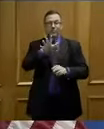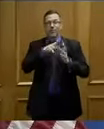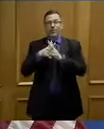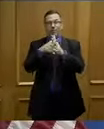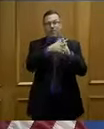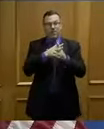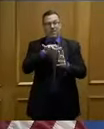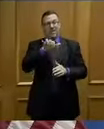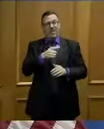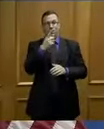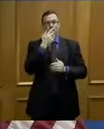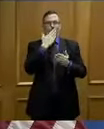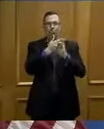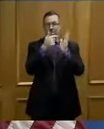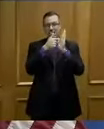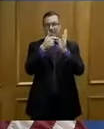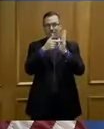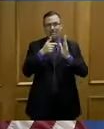that. I